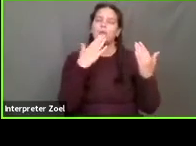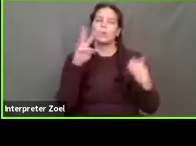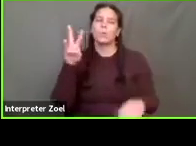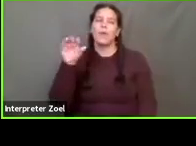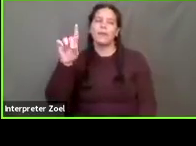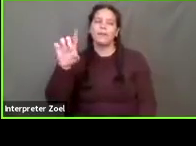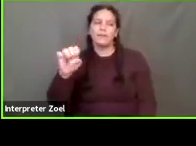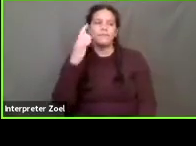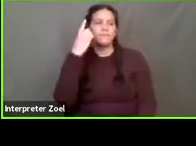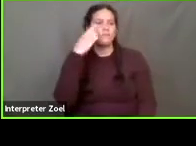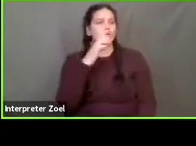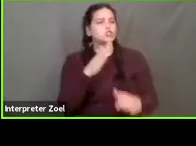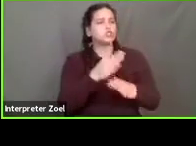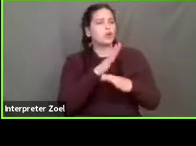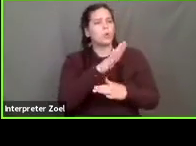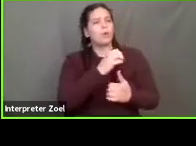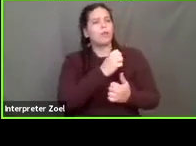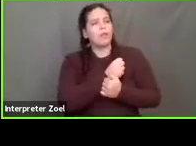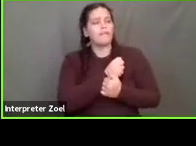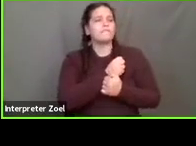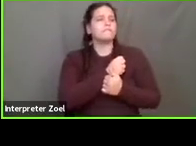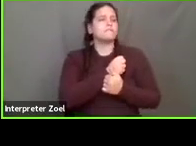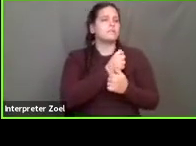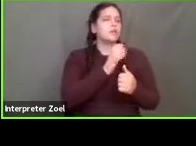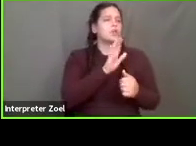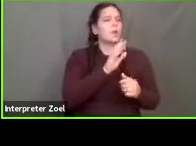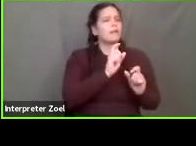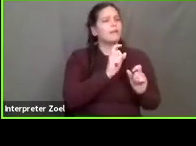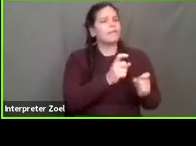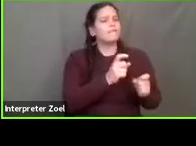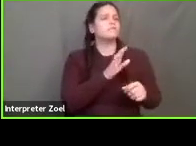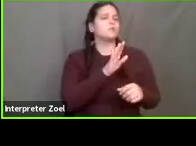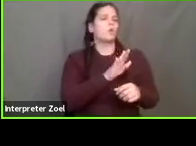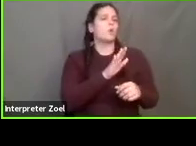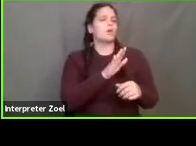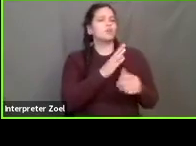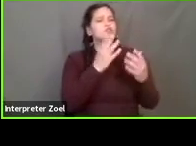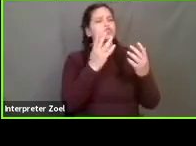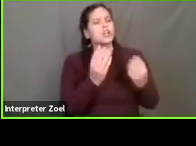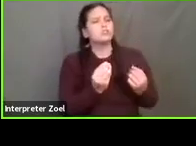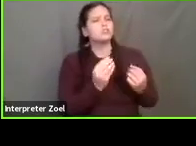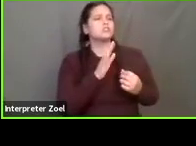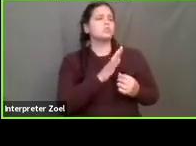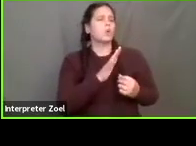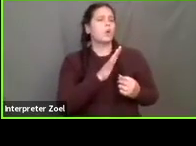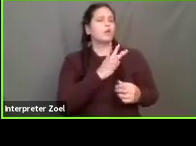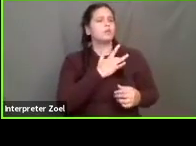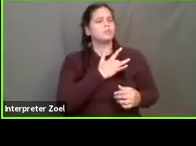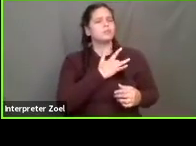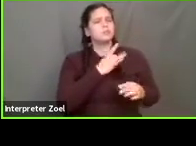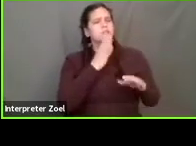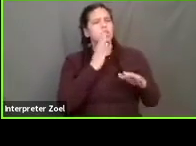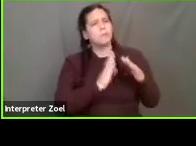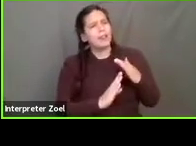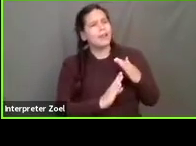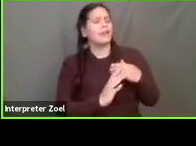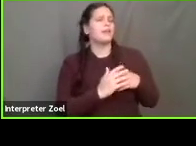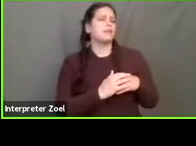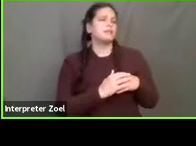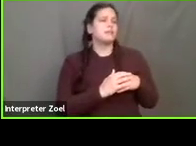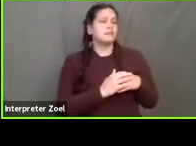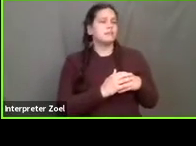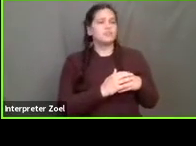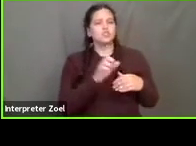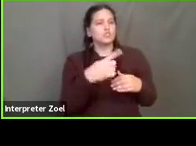your love, your gift, your gentleness, your humility, just being a kind human being on